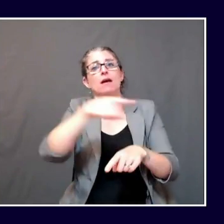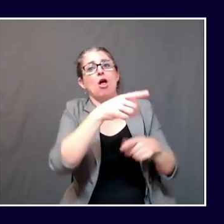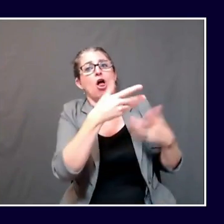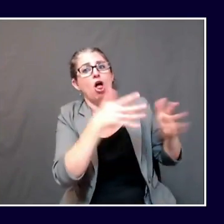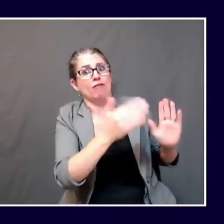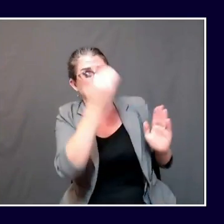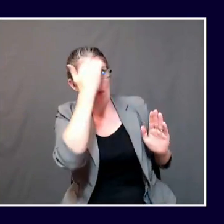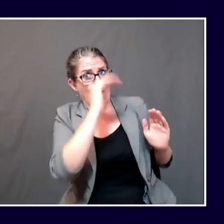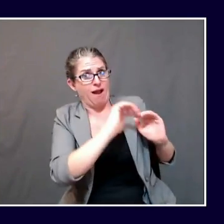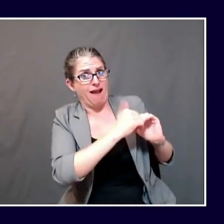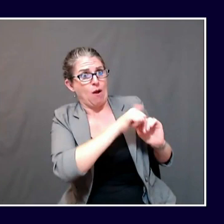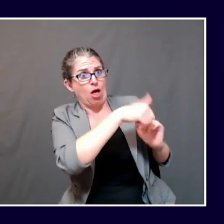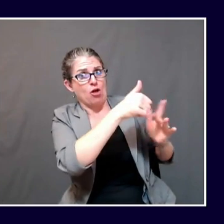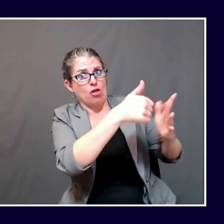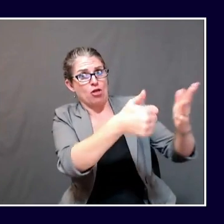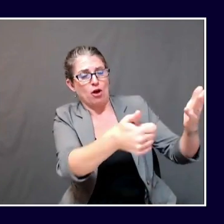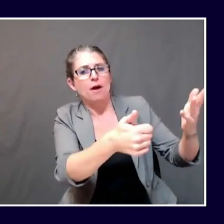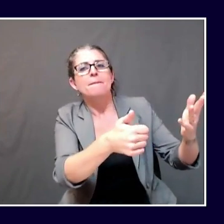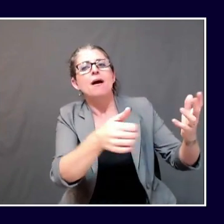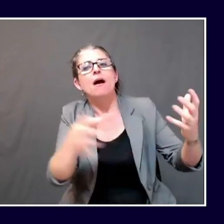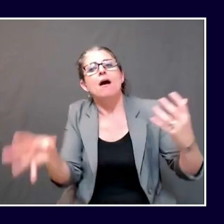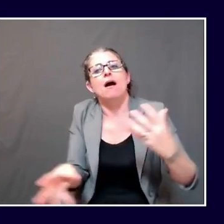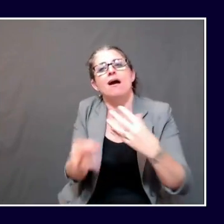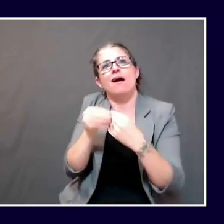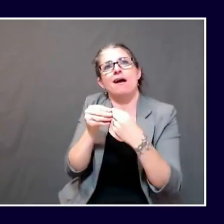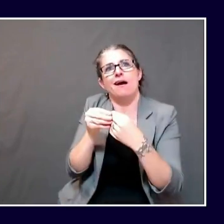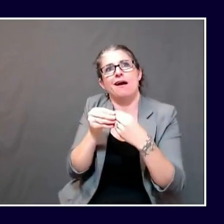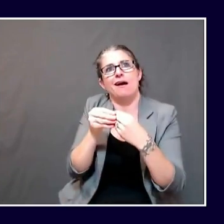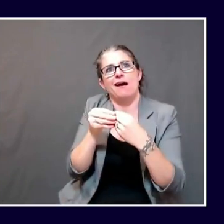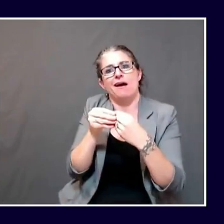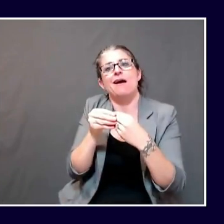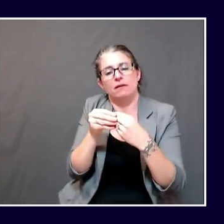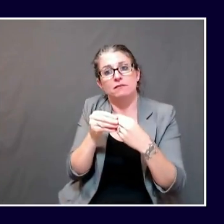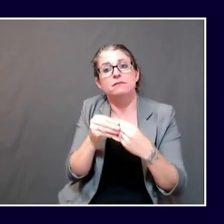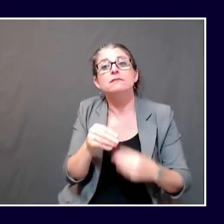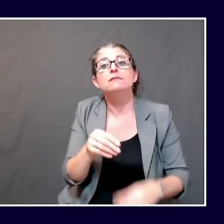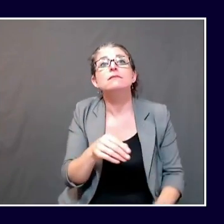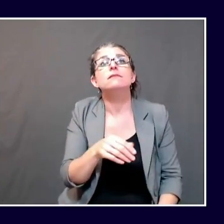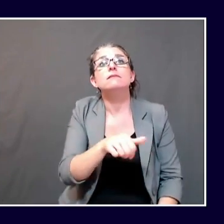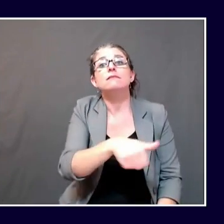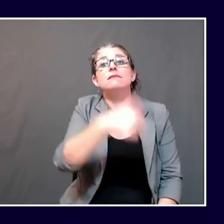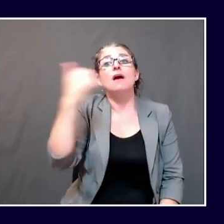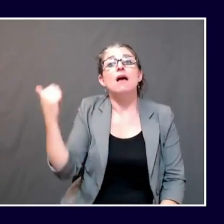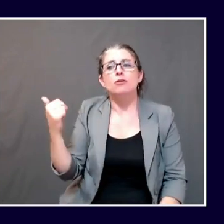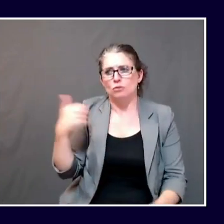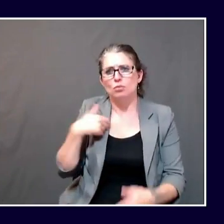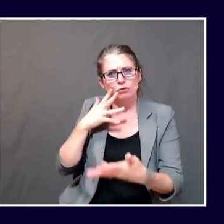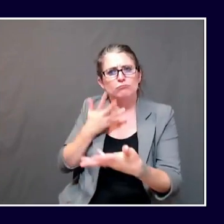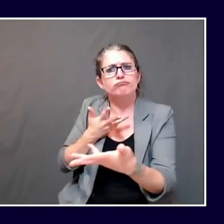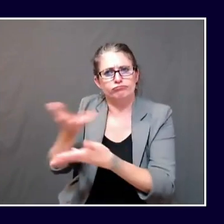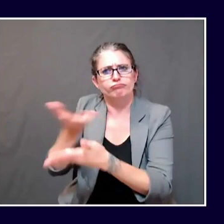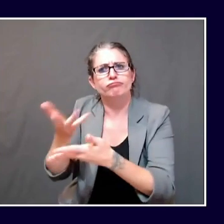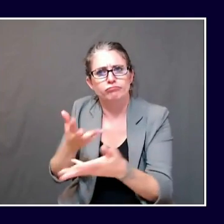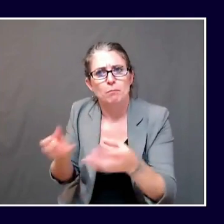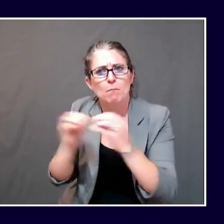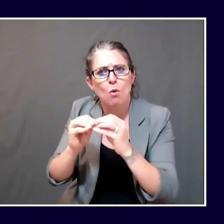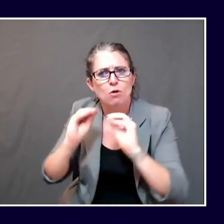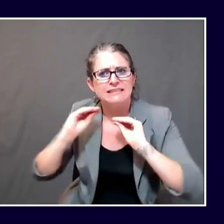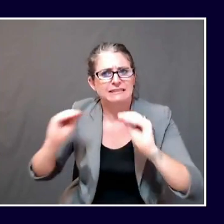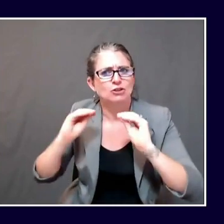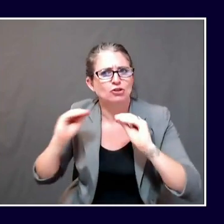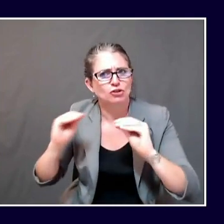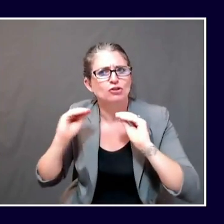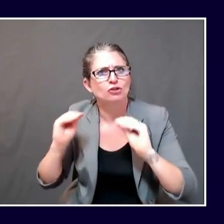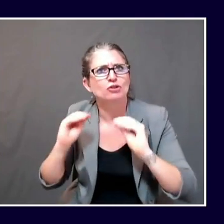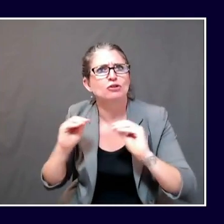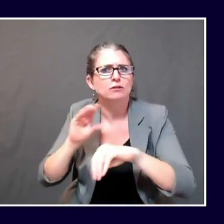trying to move out on this, just knowing that, as Dr. Shah mentioned earlier, we always run the risk of having an uptick in cases and putting